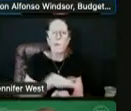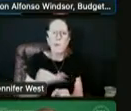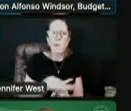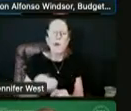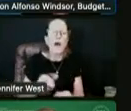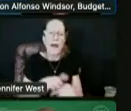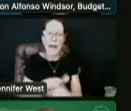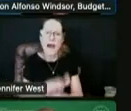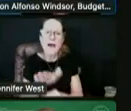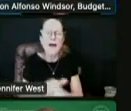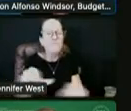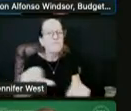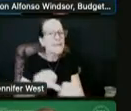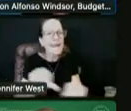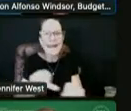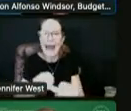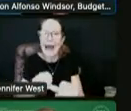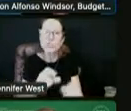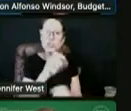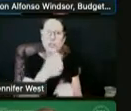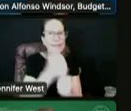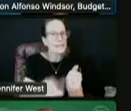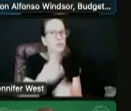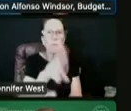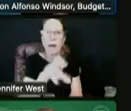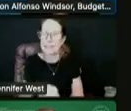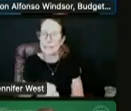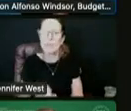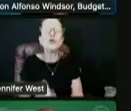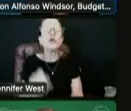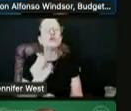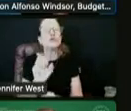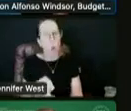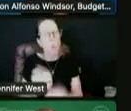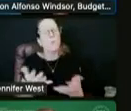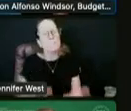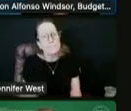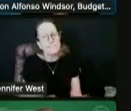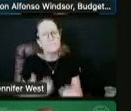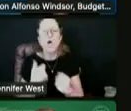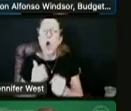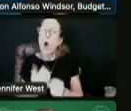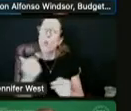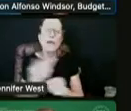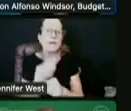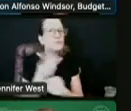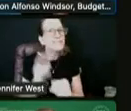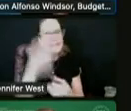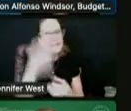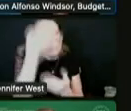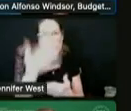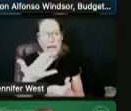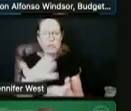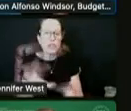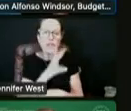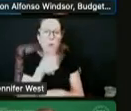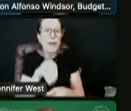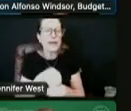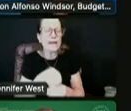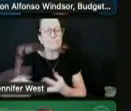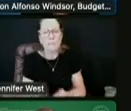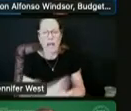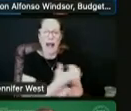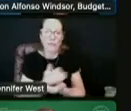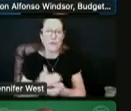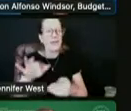so with all of that said, you know, we worked with the information we had at the time. And quite